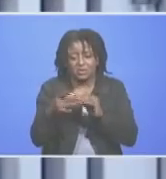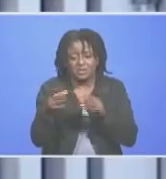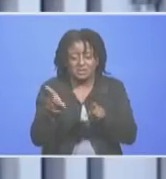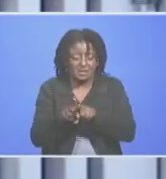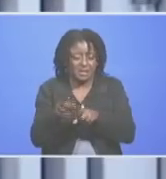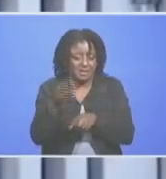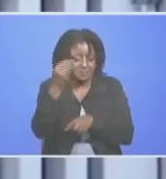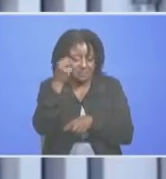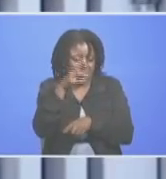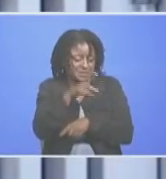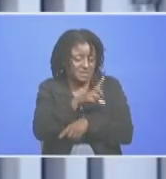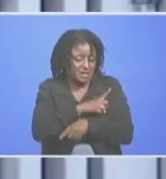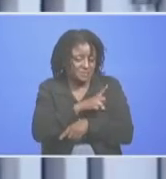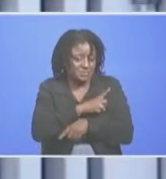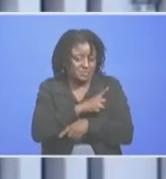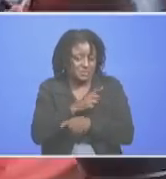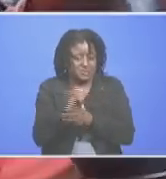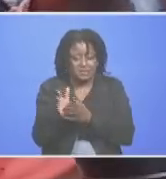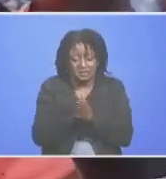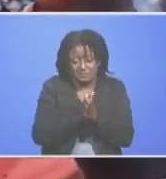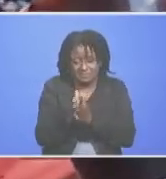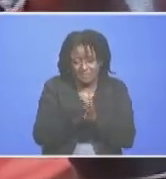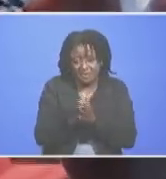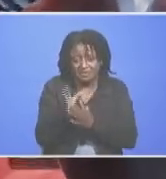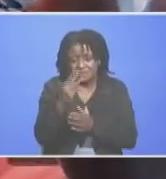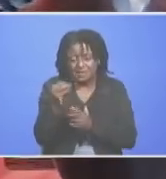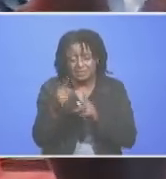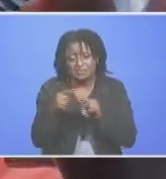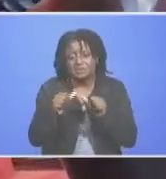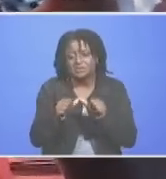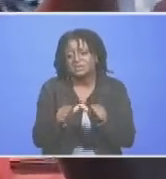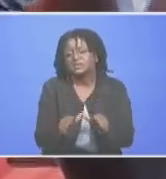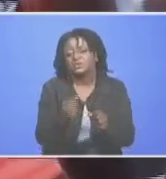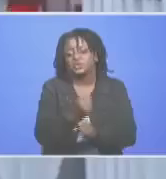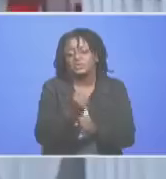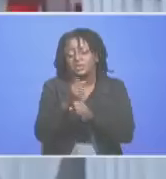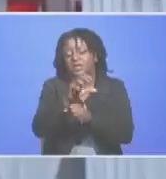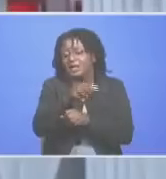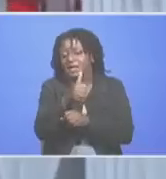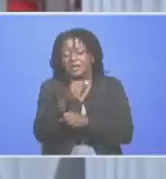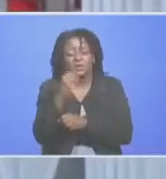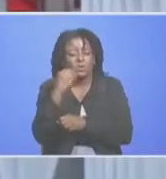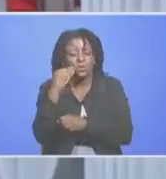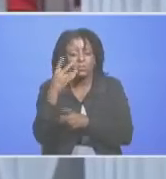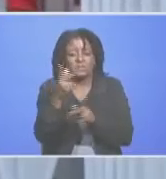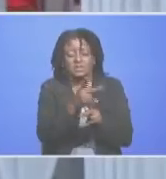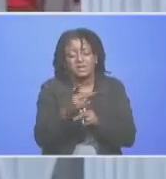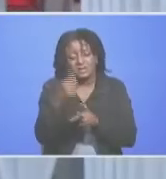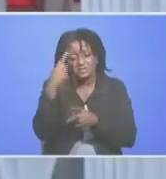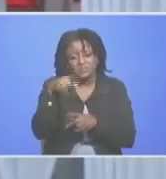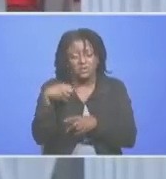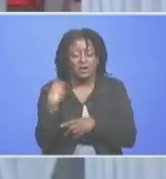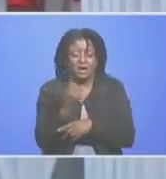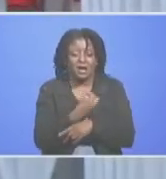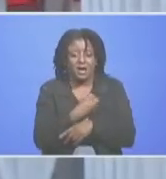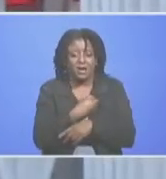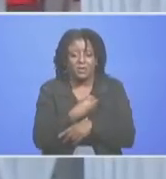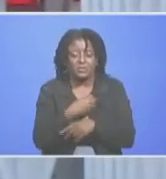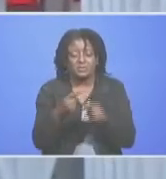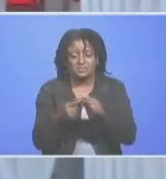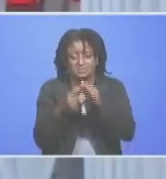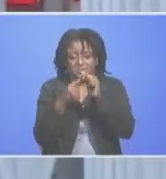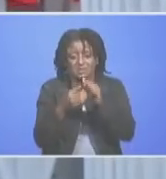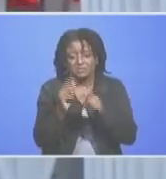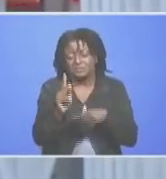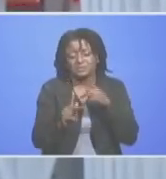to continue to support any home that takes care of our precious pearls. We want to be able to sensitize our own